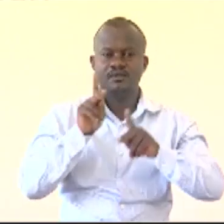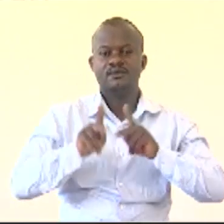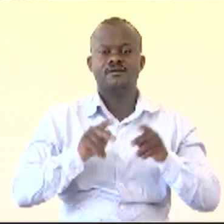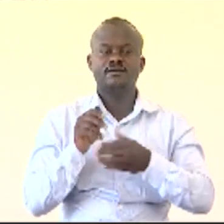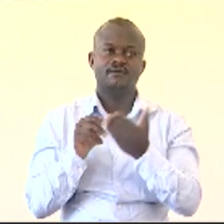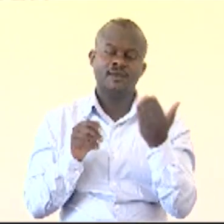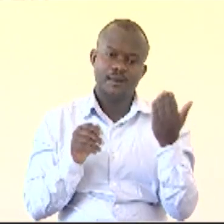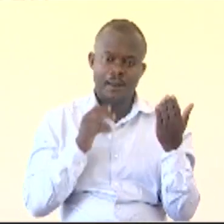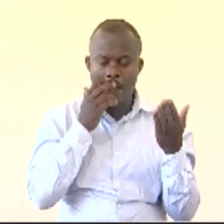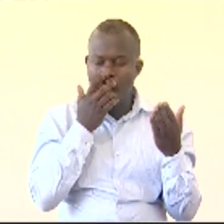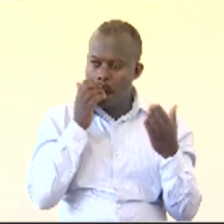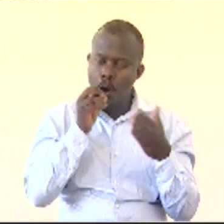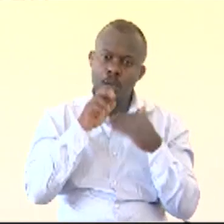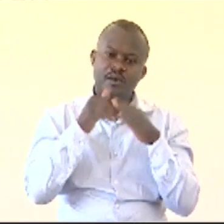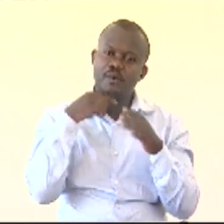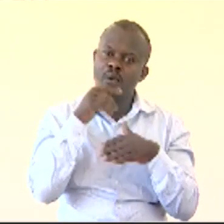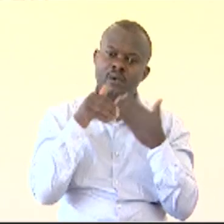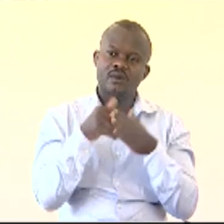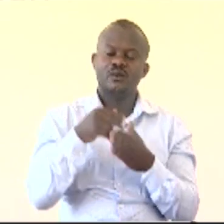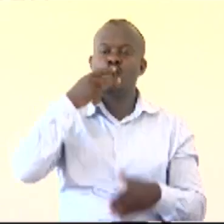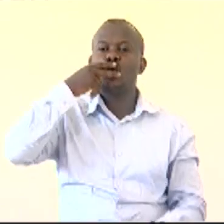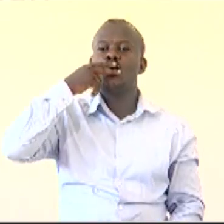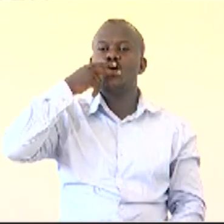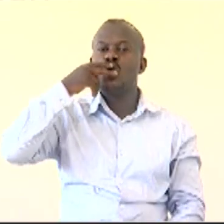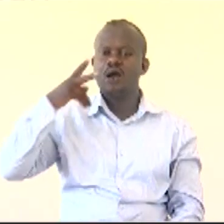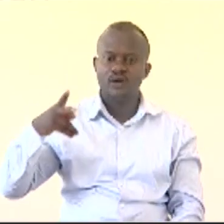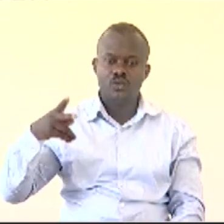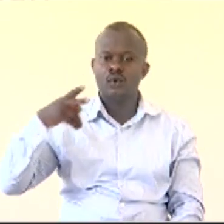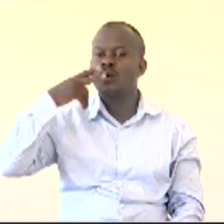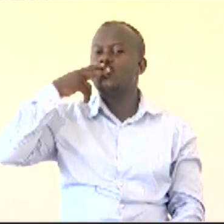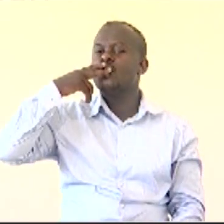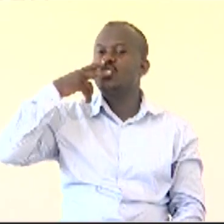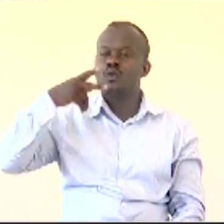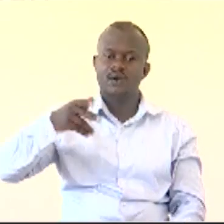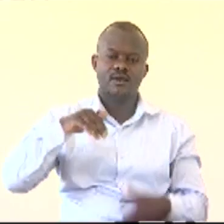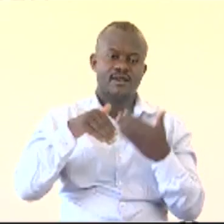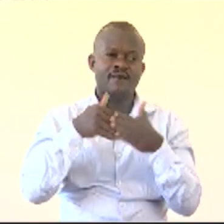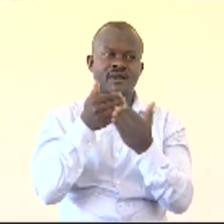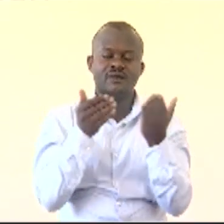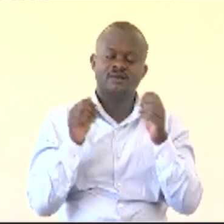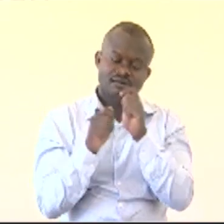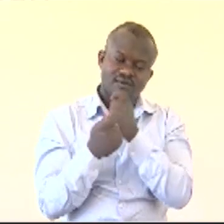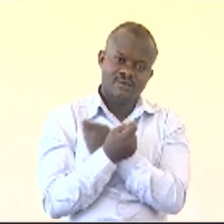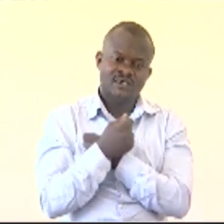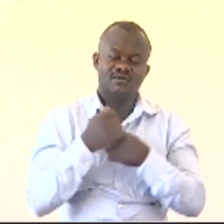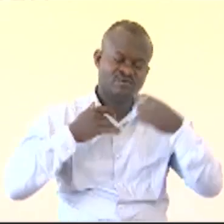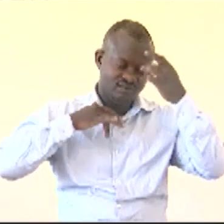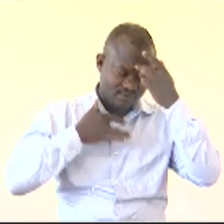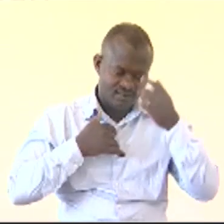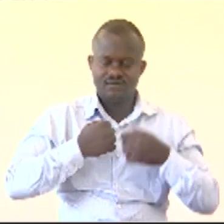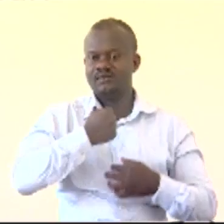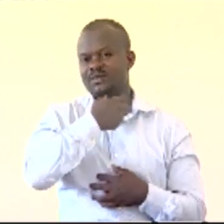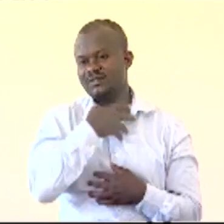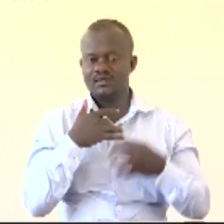diabetes, or people who are smokers, they have a high risk of becoming infected with TB.